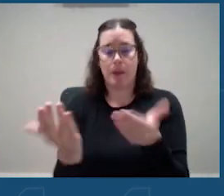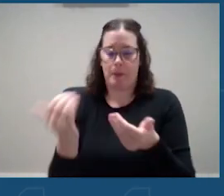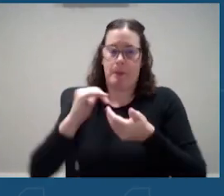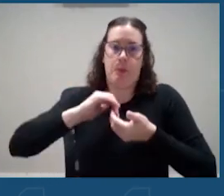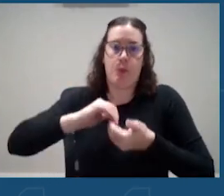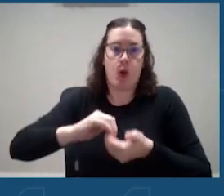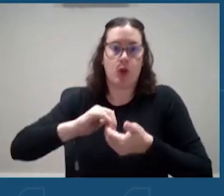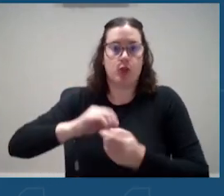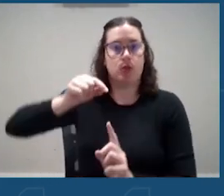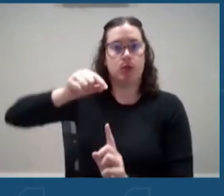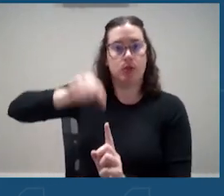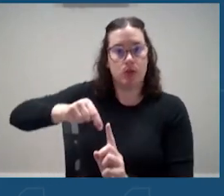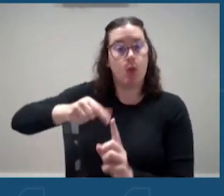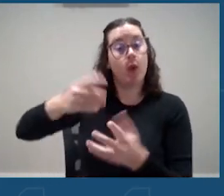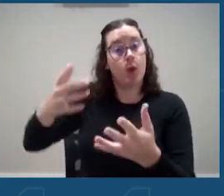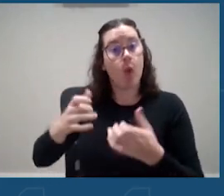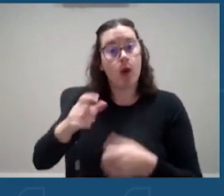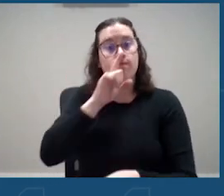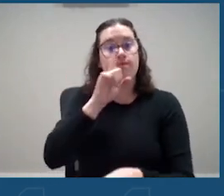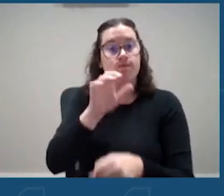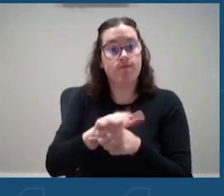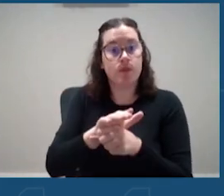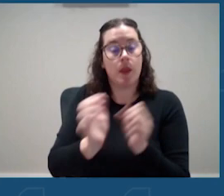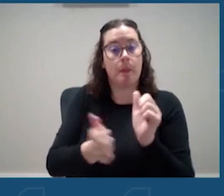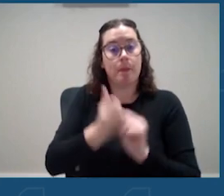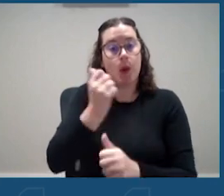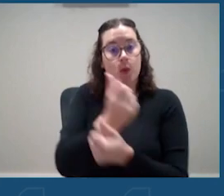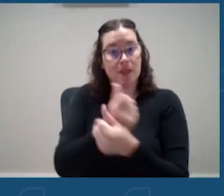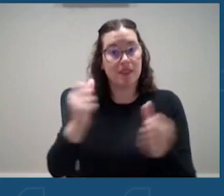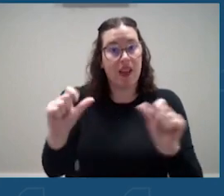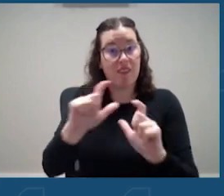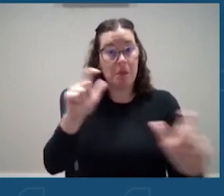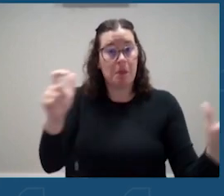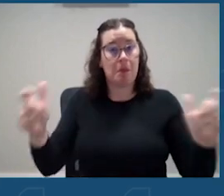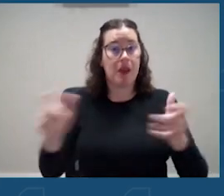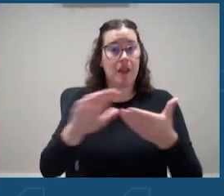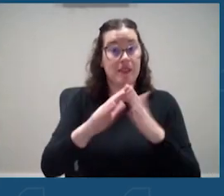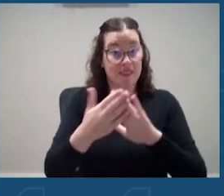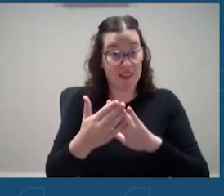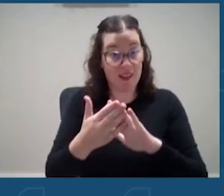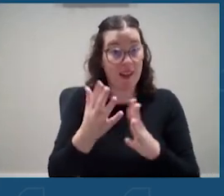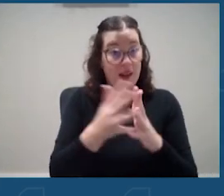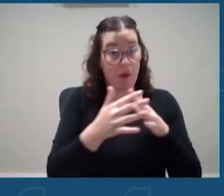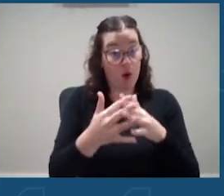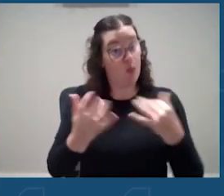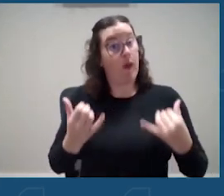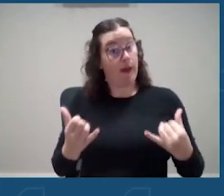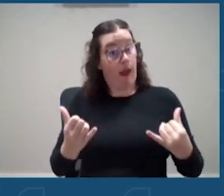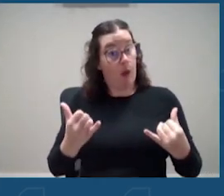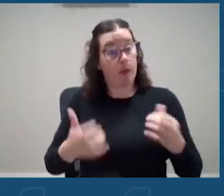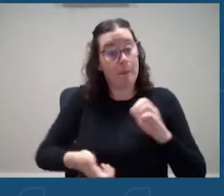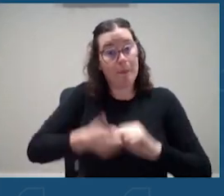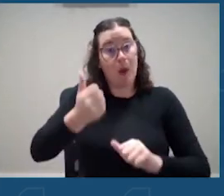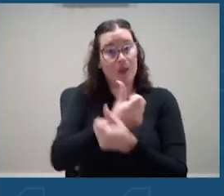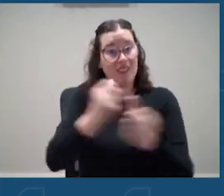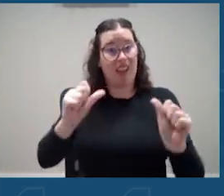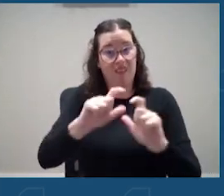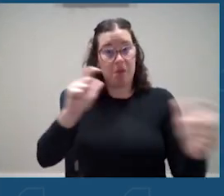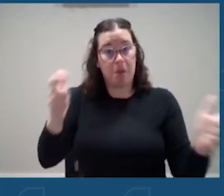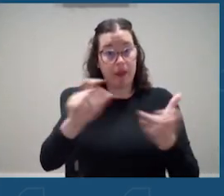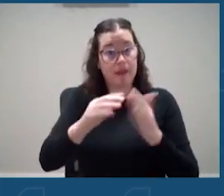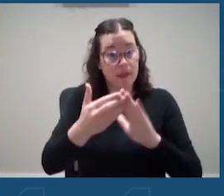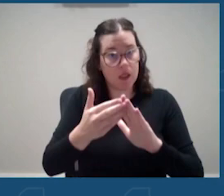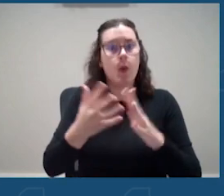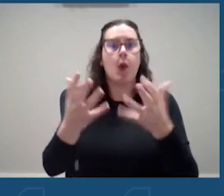to ensure that we remain the safest big city in America, which is what we are today. So these are the issues that matter